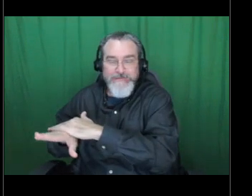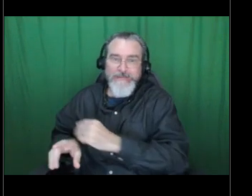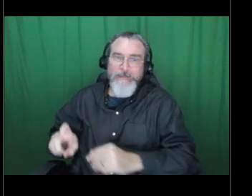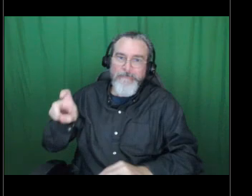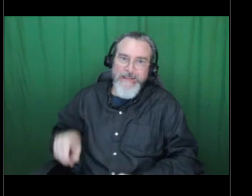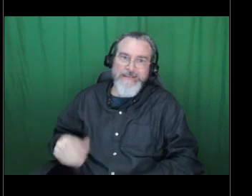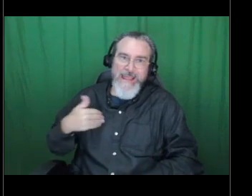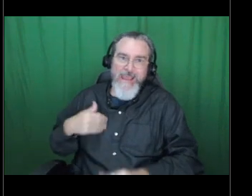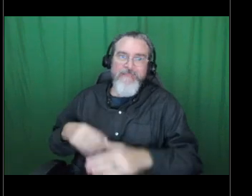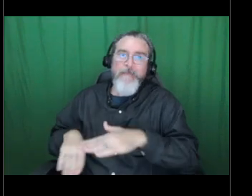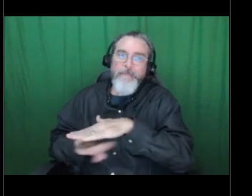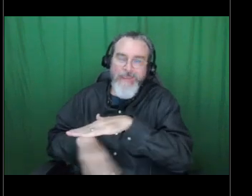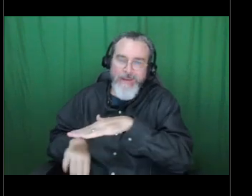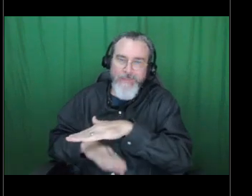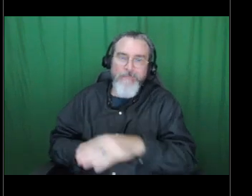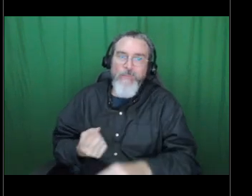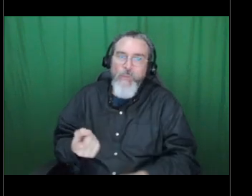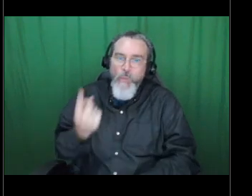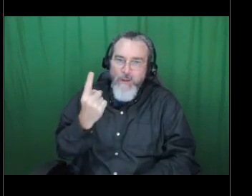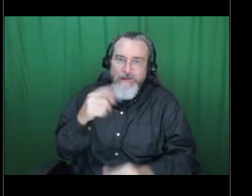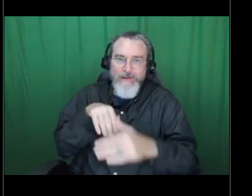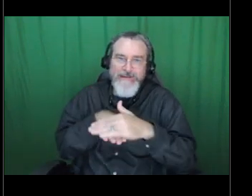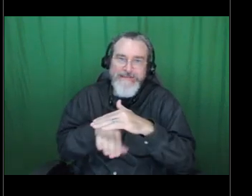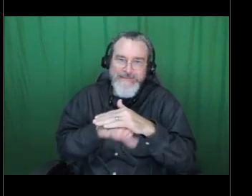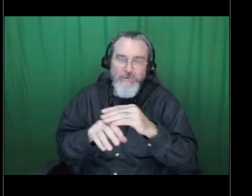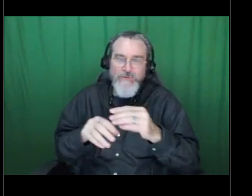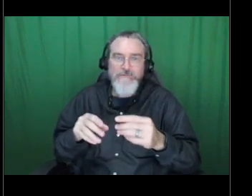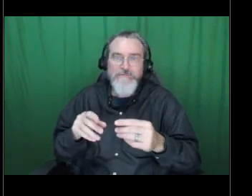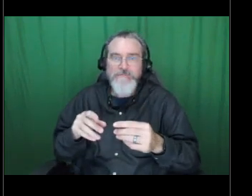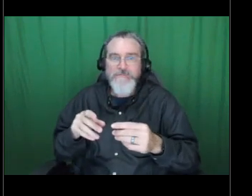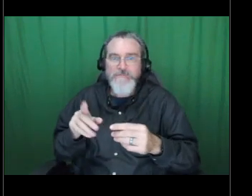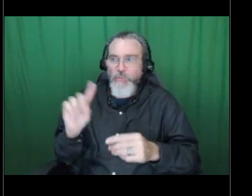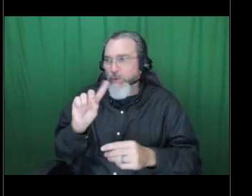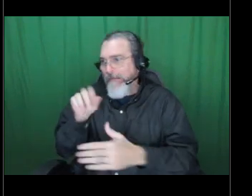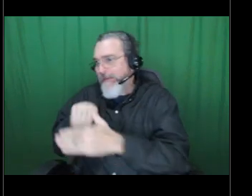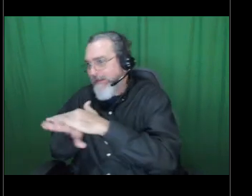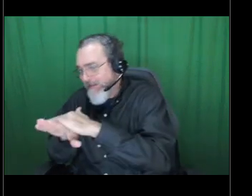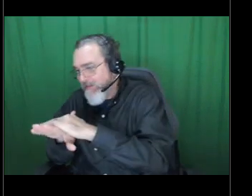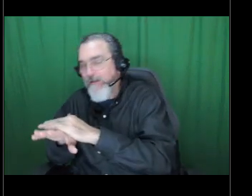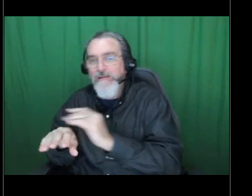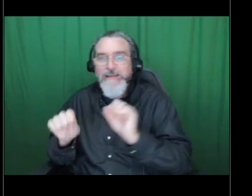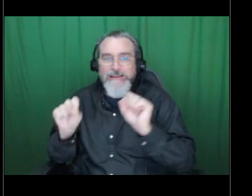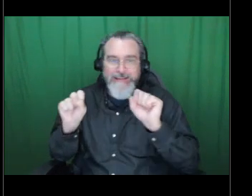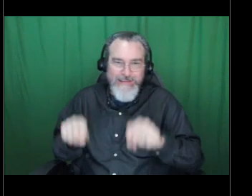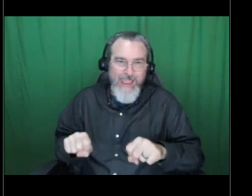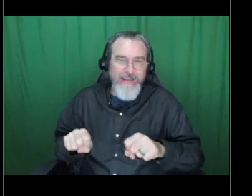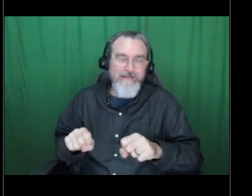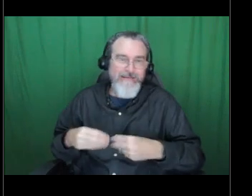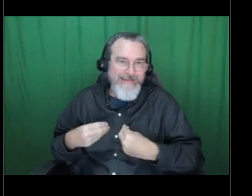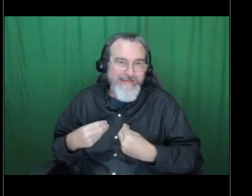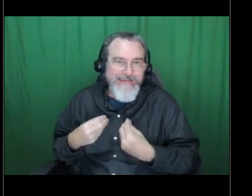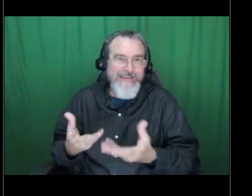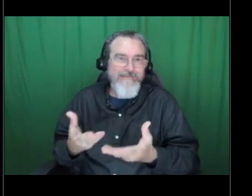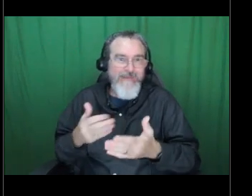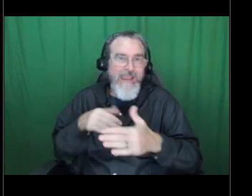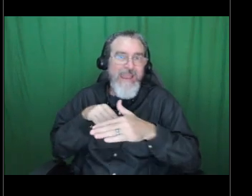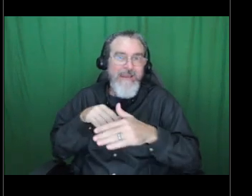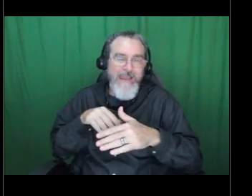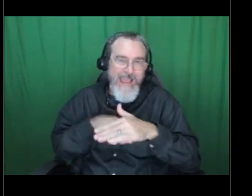least one accessible entrance, providing access to all ground floor units in